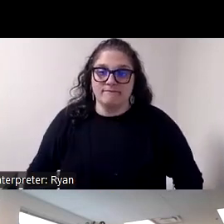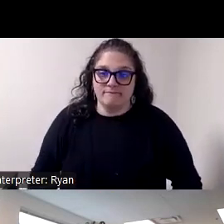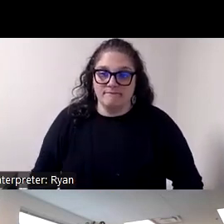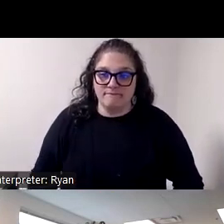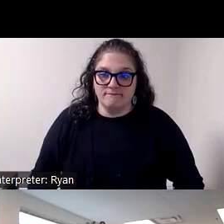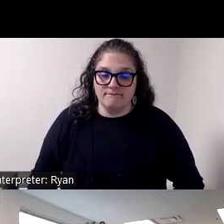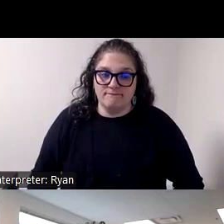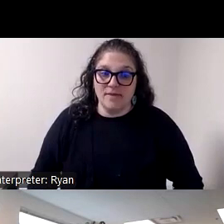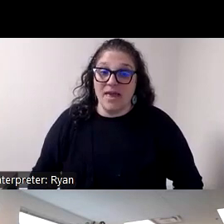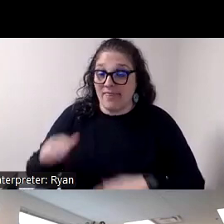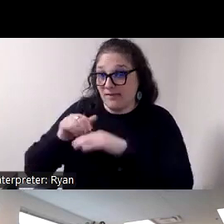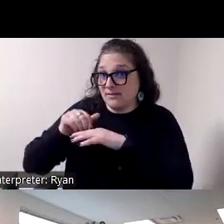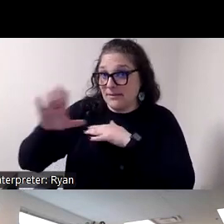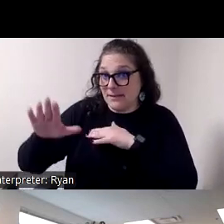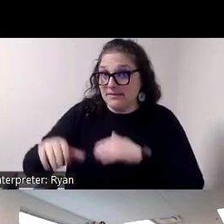and submit it.